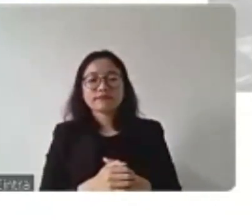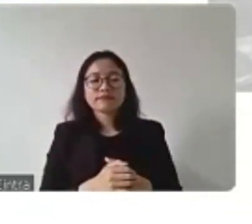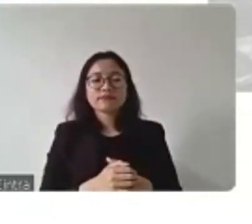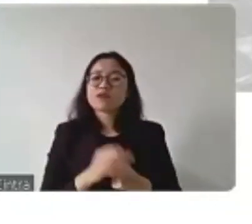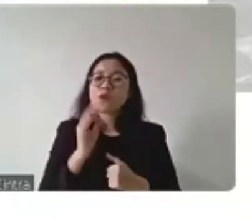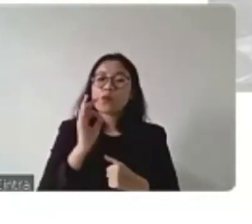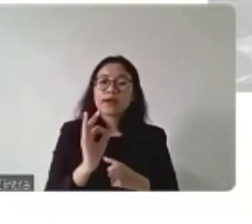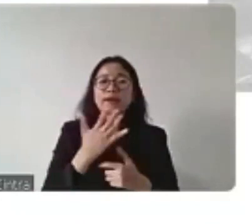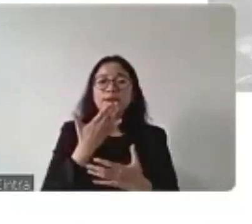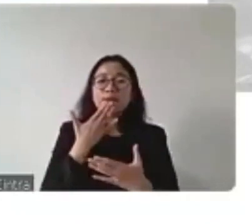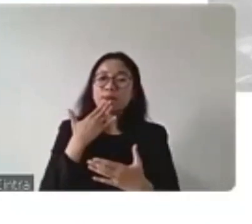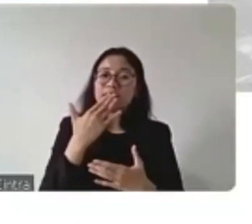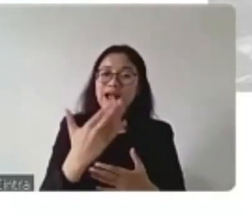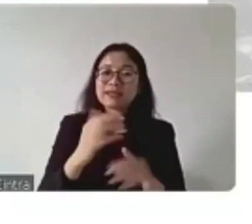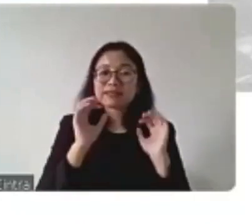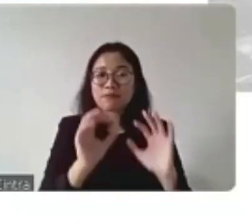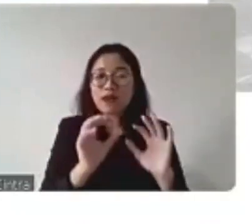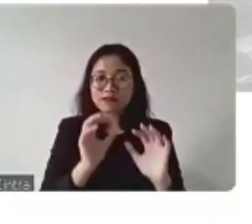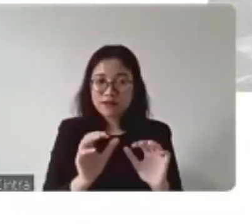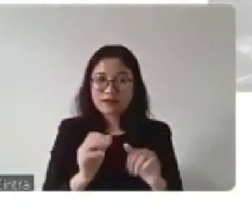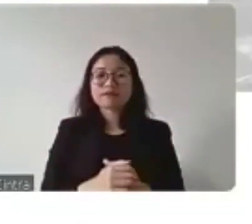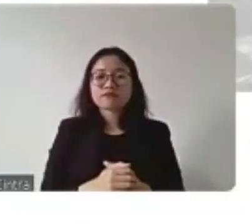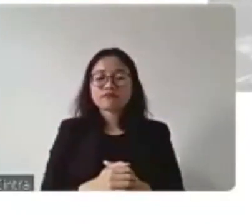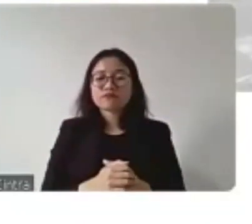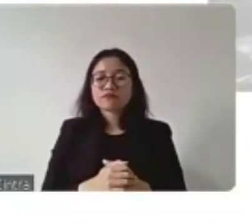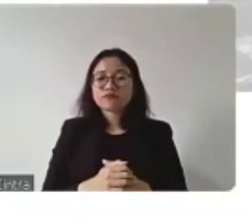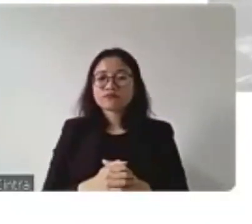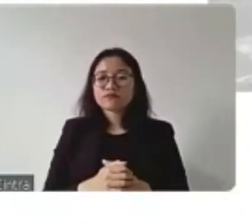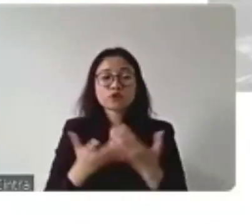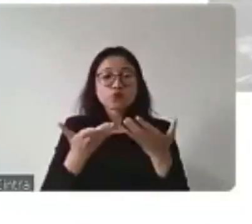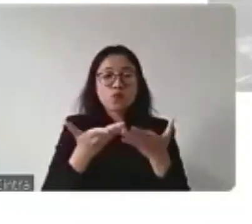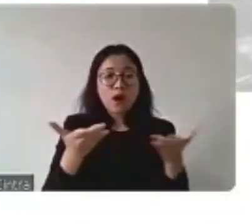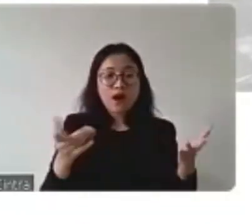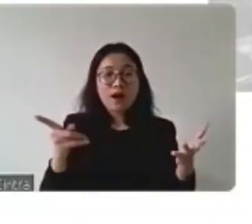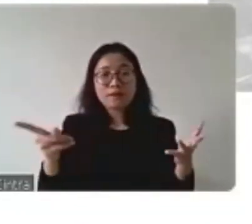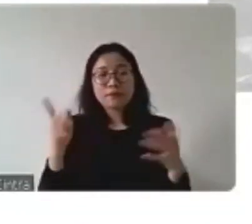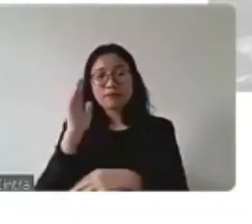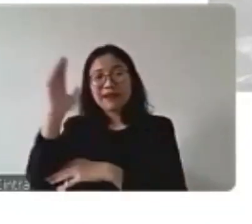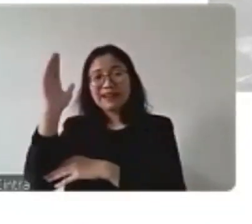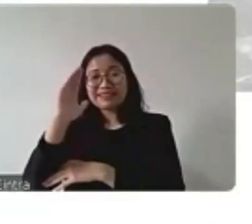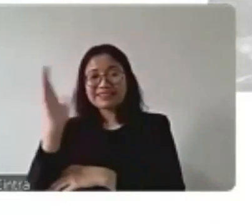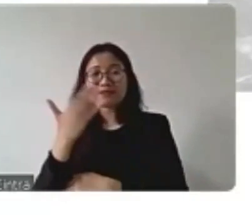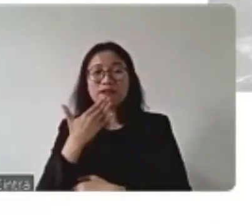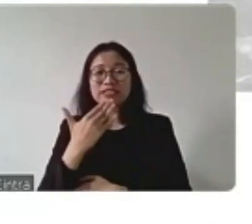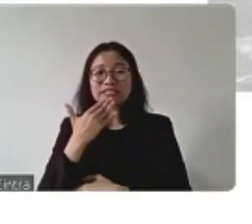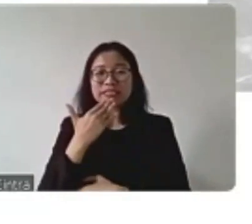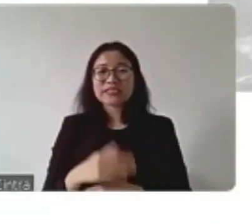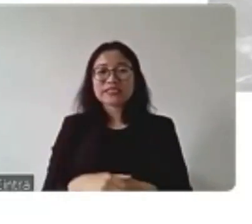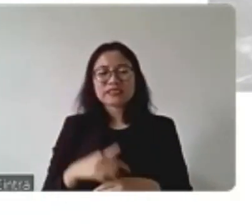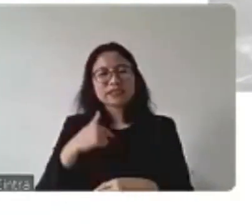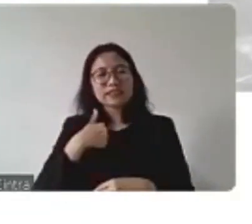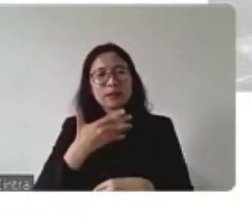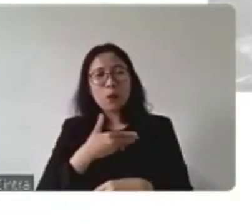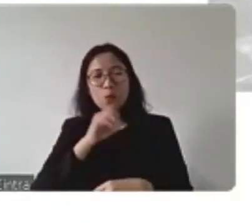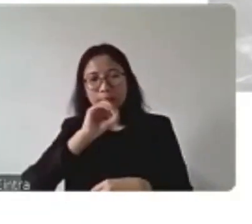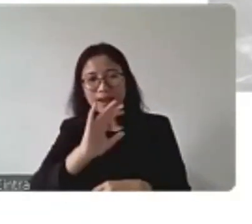ceremonies. And also, before I left, thank you for all distinguished speakers, very fruitful and